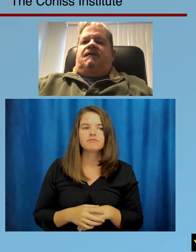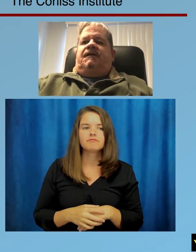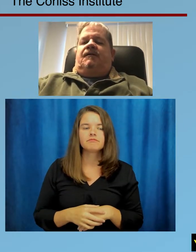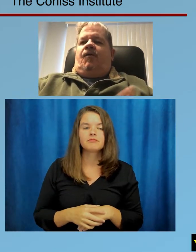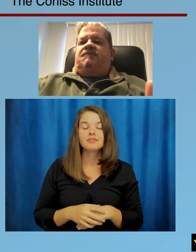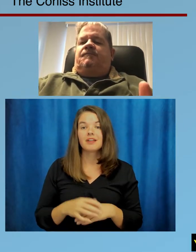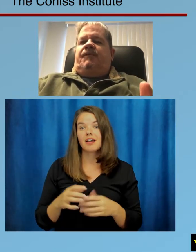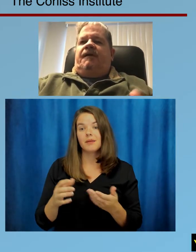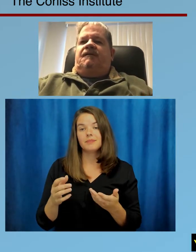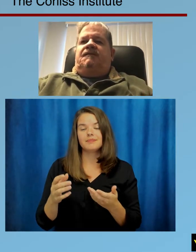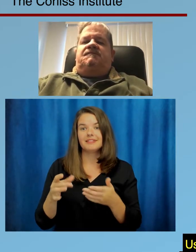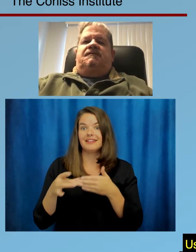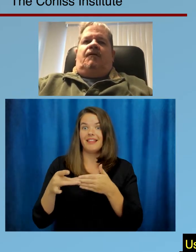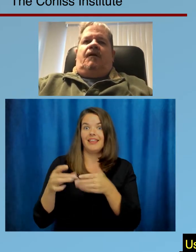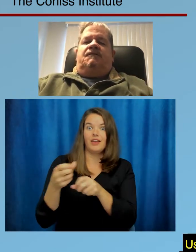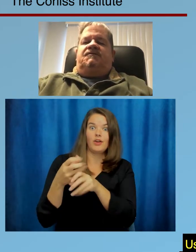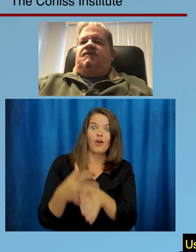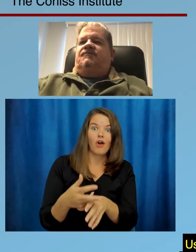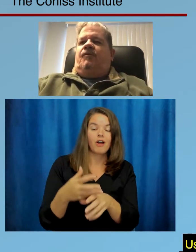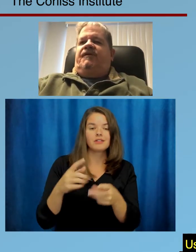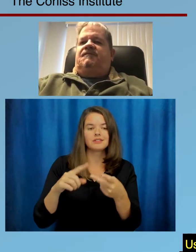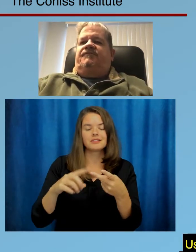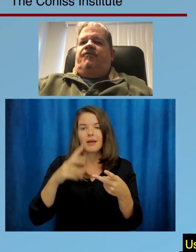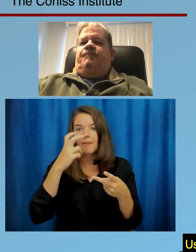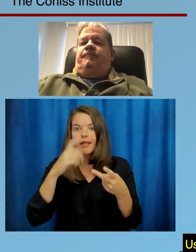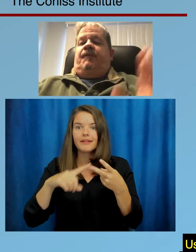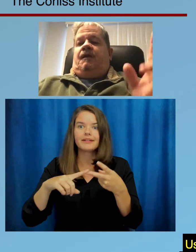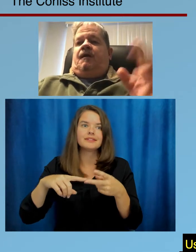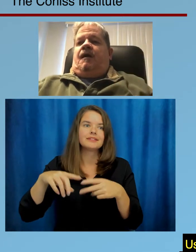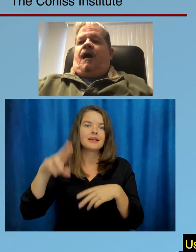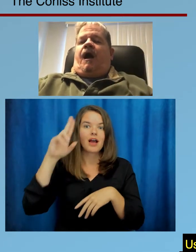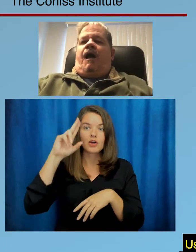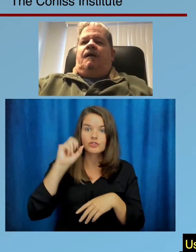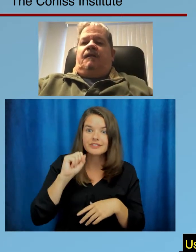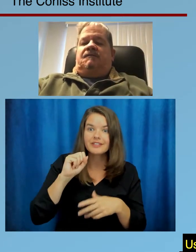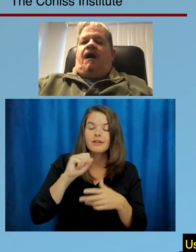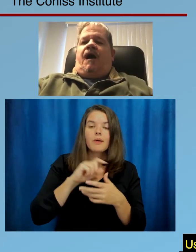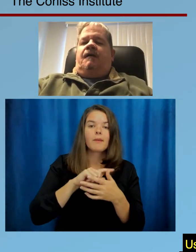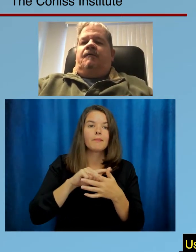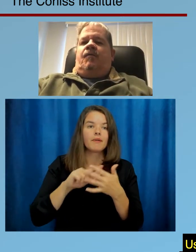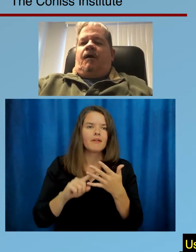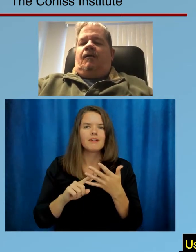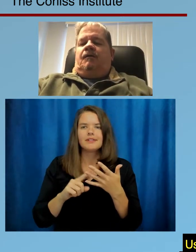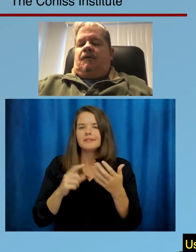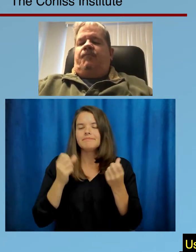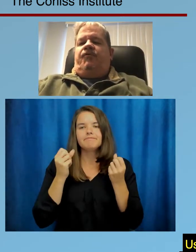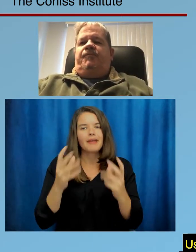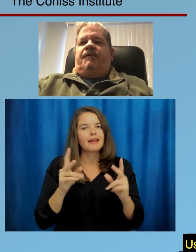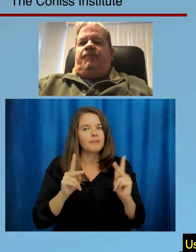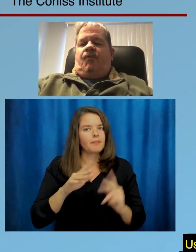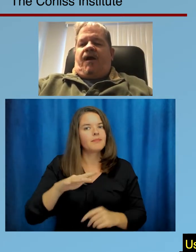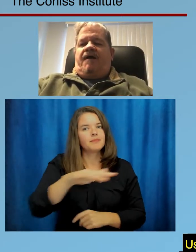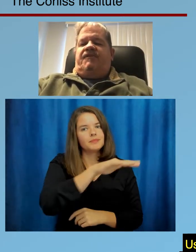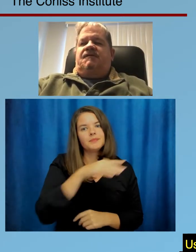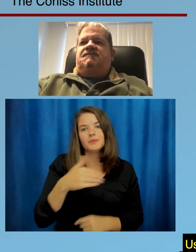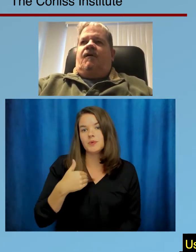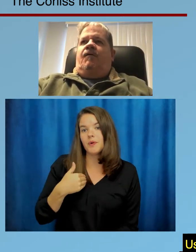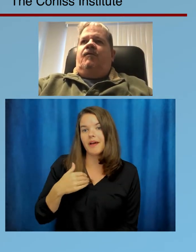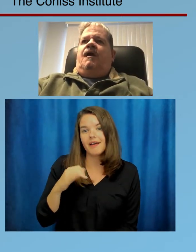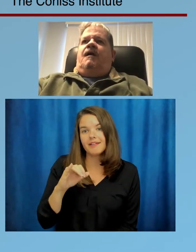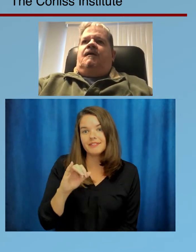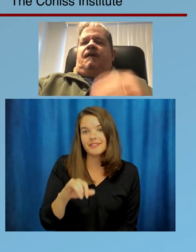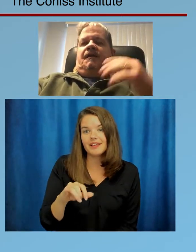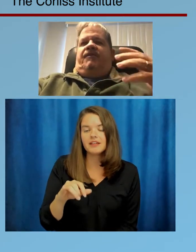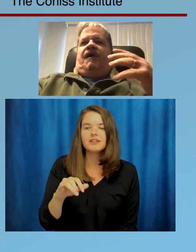RP is the leading cause of blindness. Ulcer syndrome, these are very high. There's a high number of people who have this.